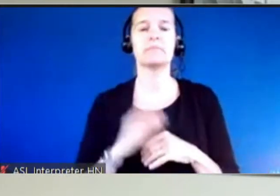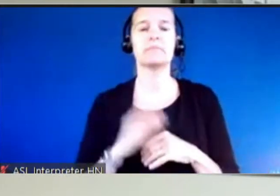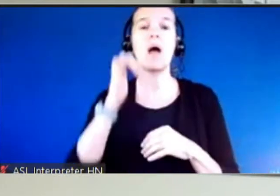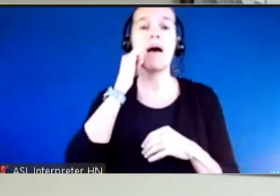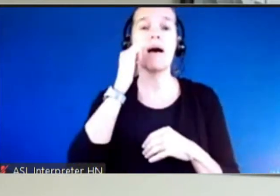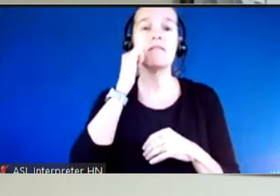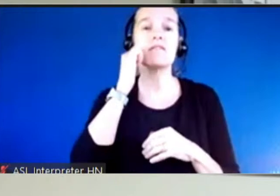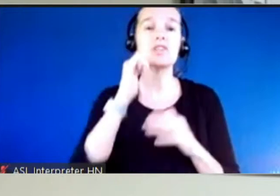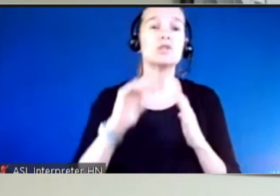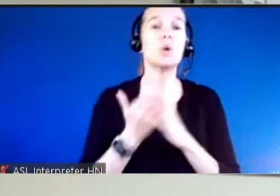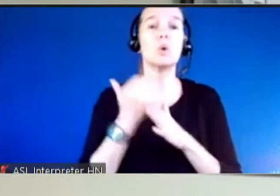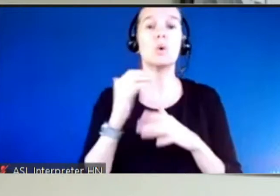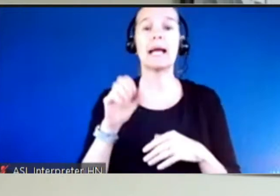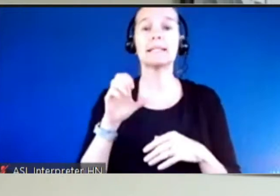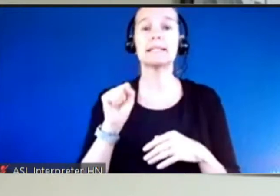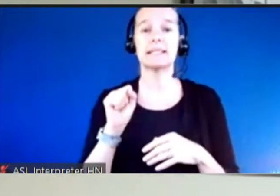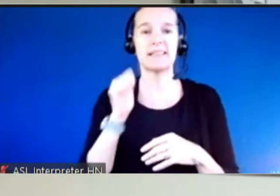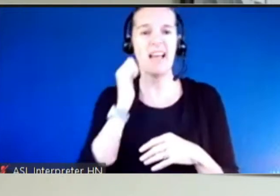cases are